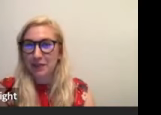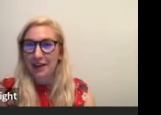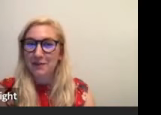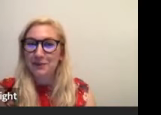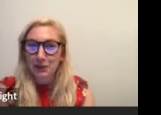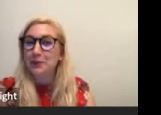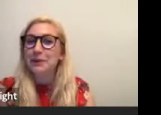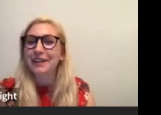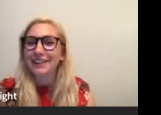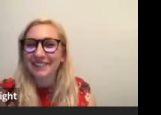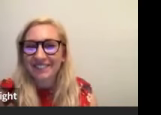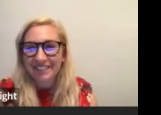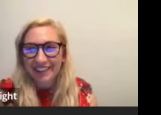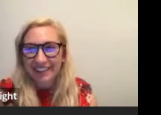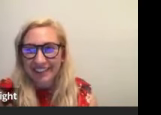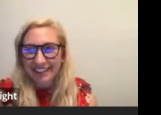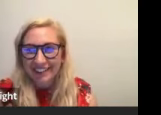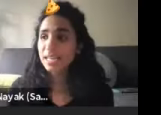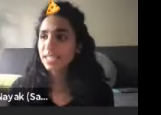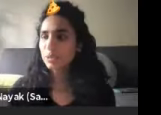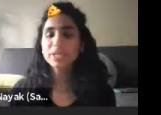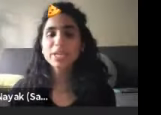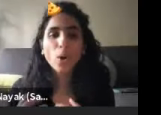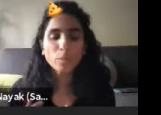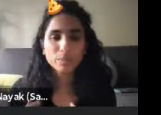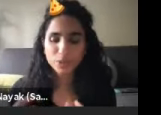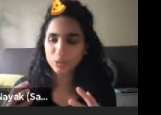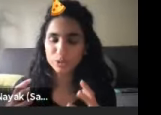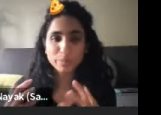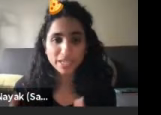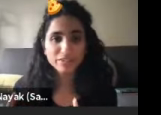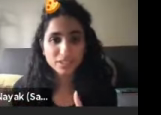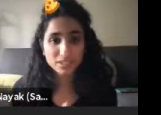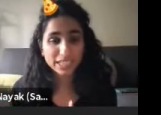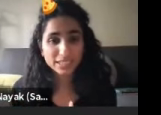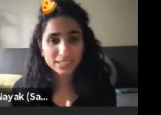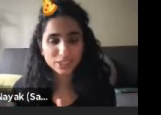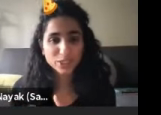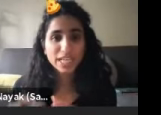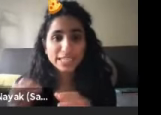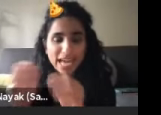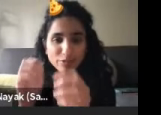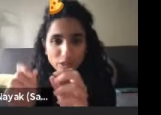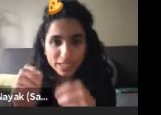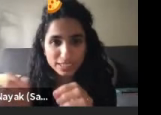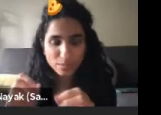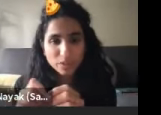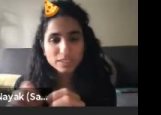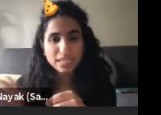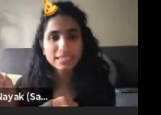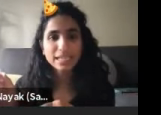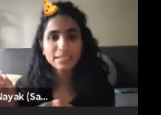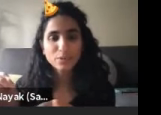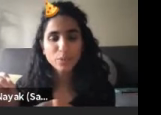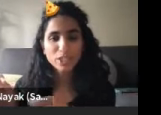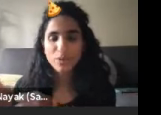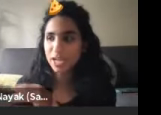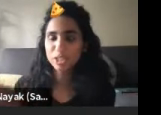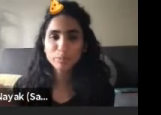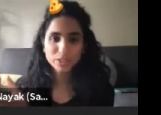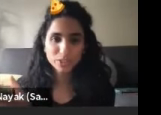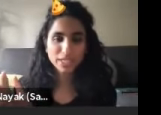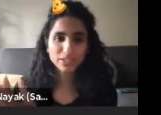looks like without your work. Yeah, and that's what we hope, you know, to benefit the scientists, because they have all these numbers, and then